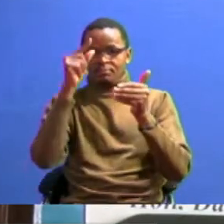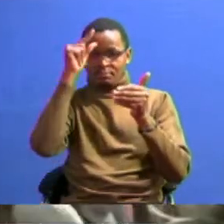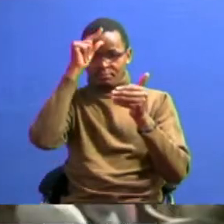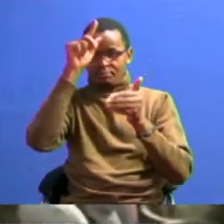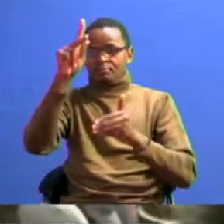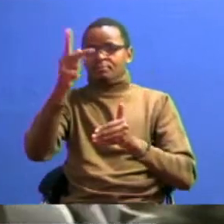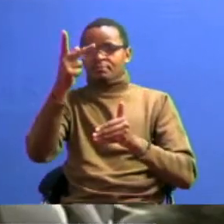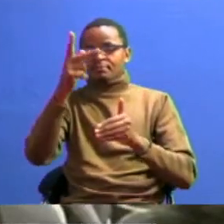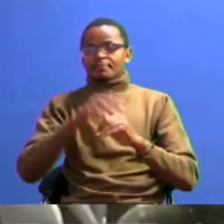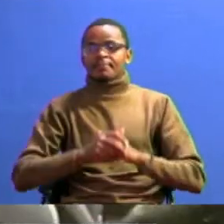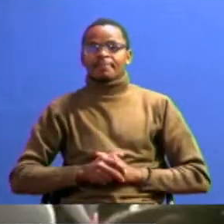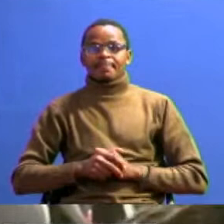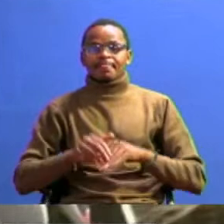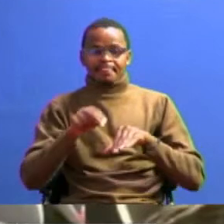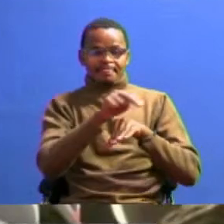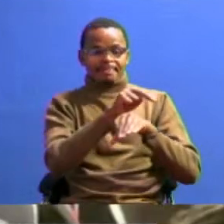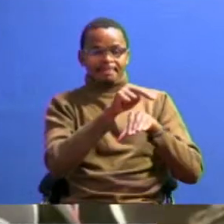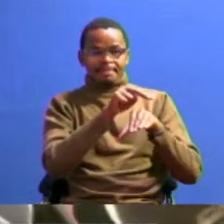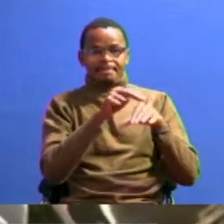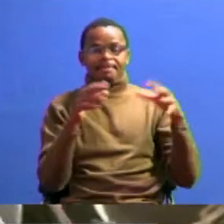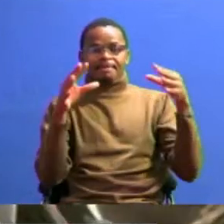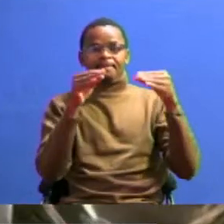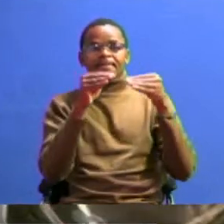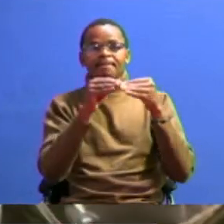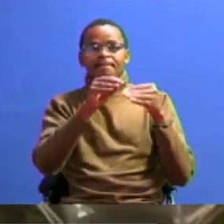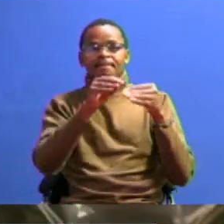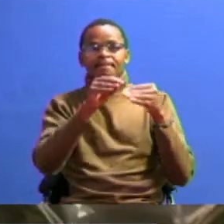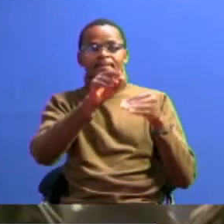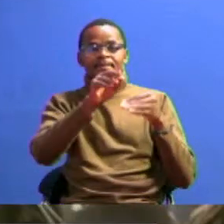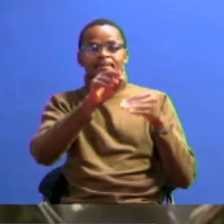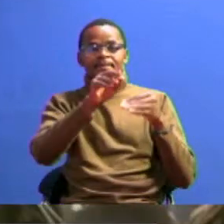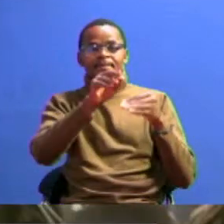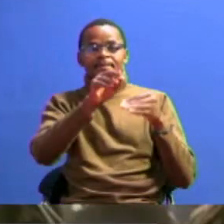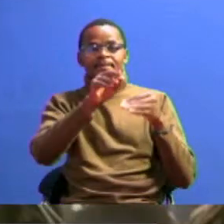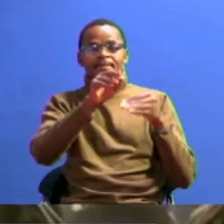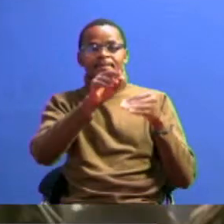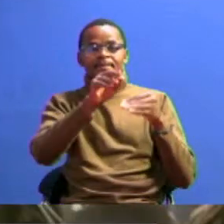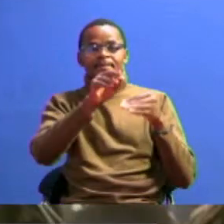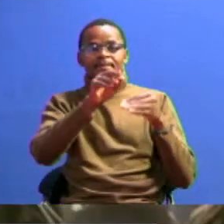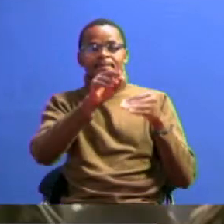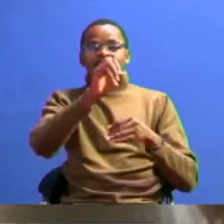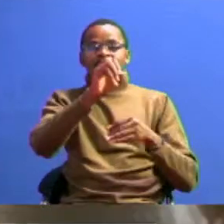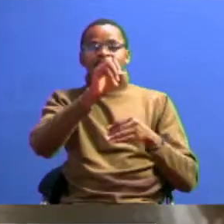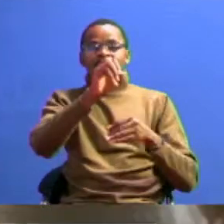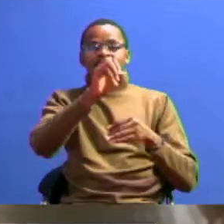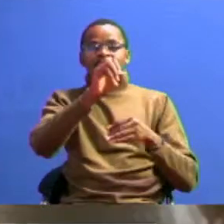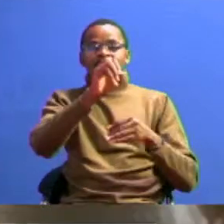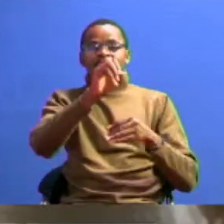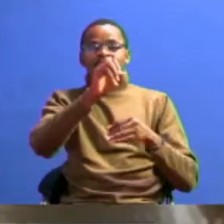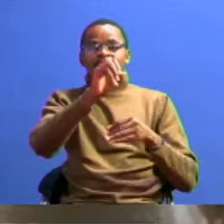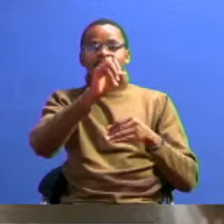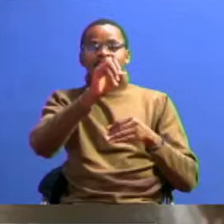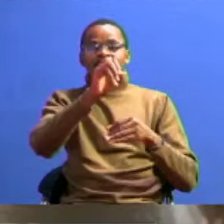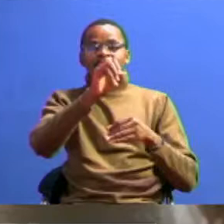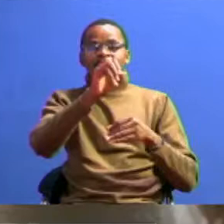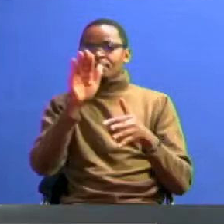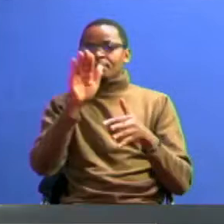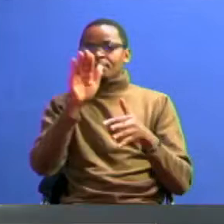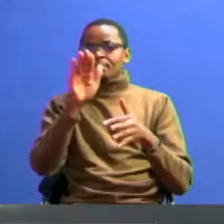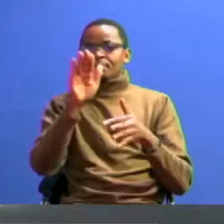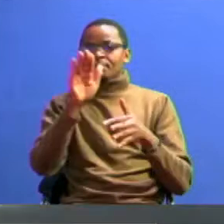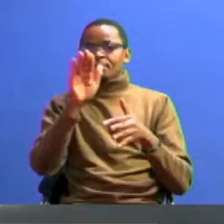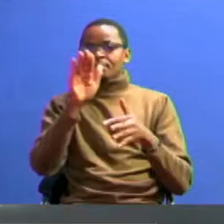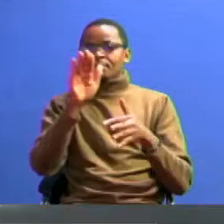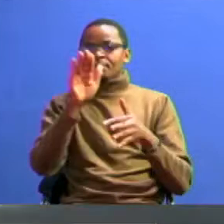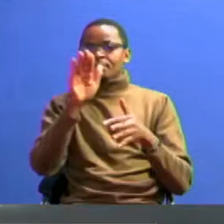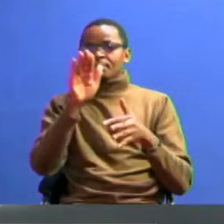Kenya. National Assembly Majority Leader Kimani Ichung'wah, in his turn, assured the President of Parliament support in the fight